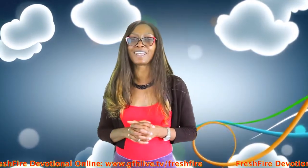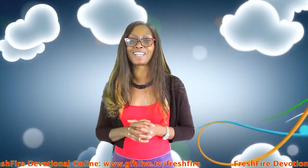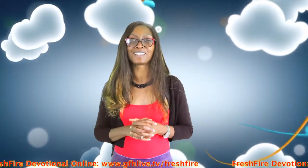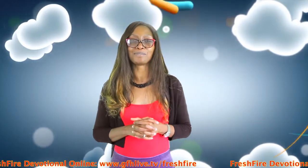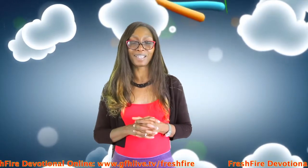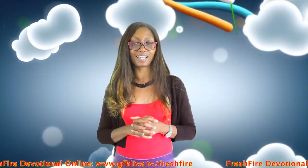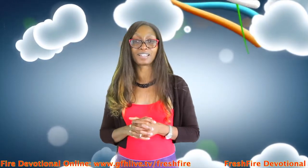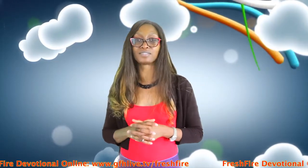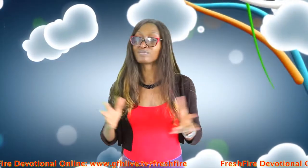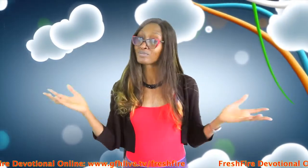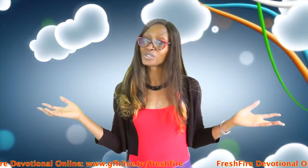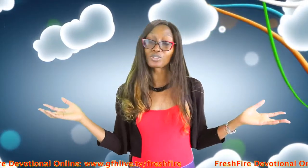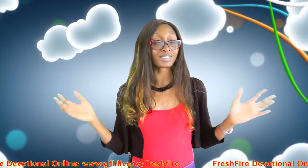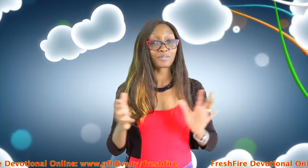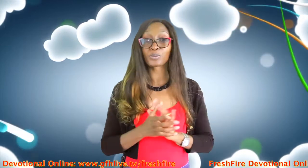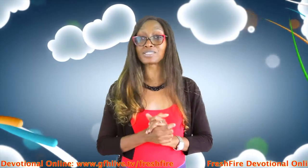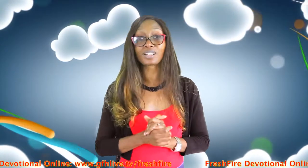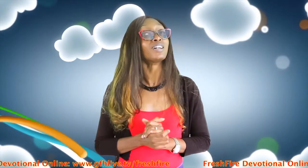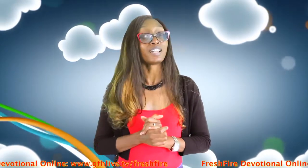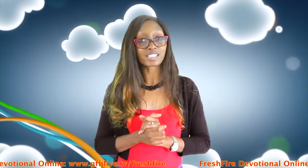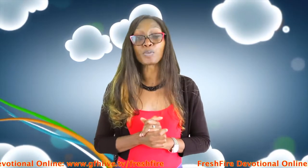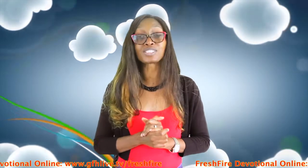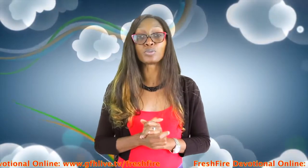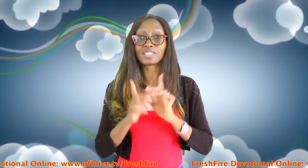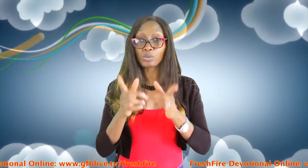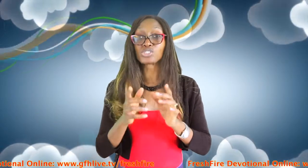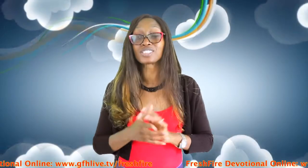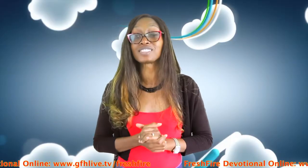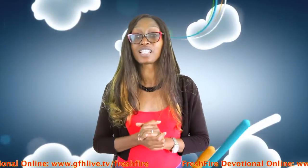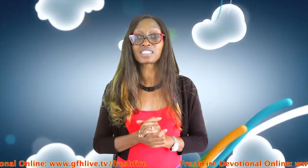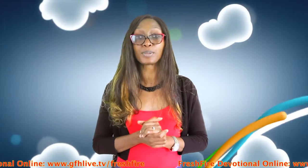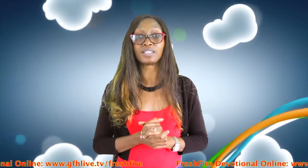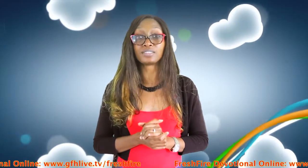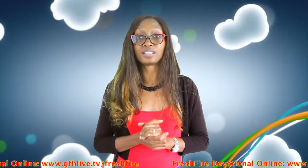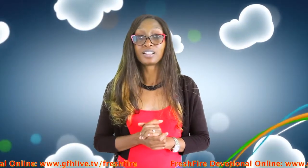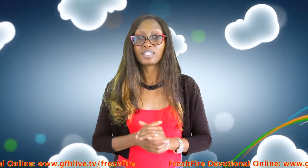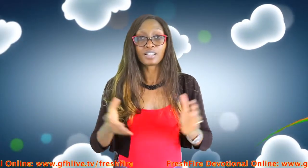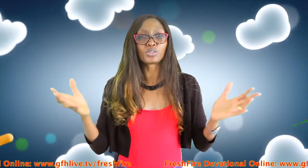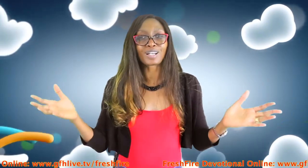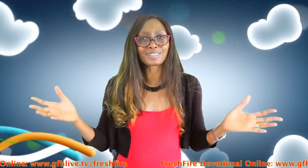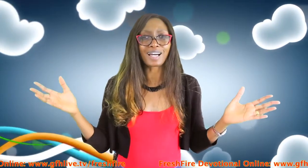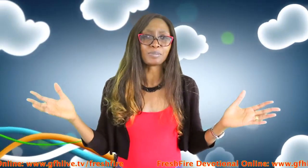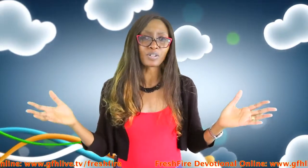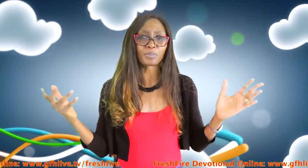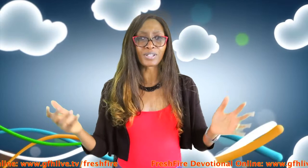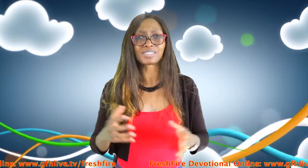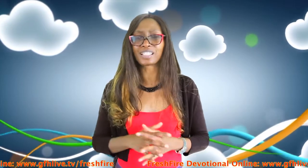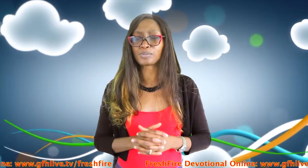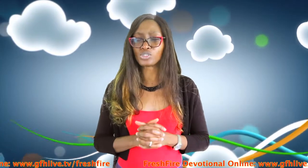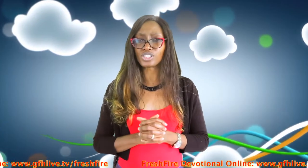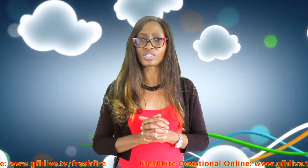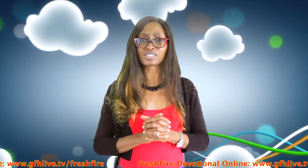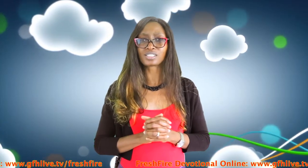name, amen." So, dear influencer, it is possible. That was Jesus' testimony. If you look at the caliber of the